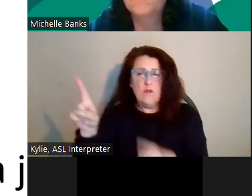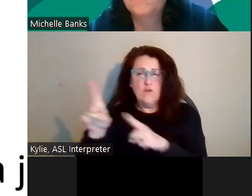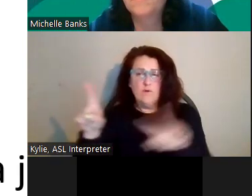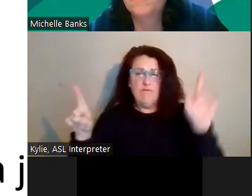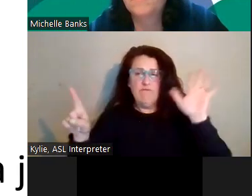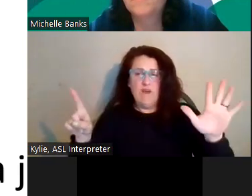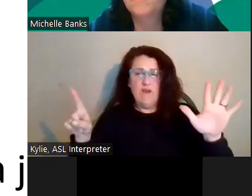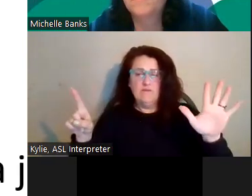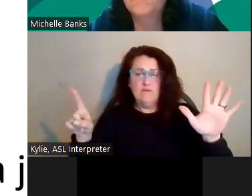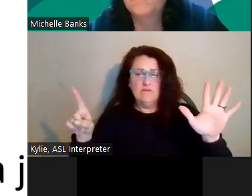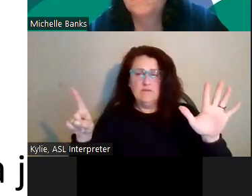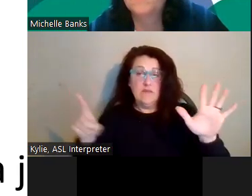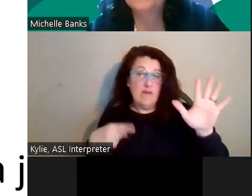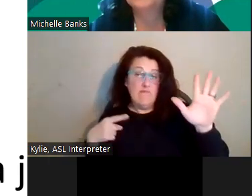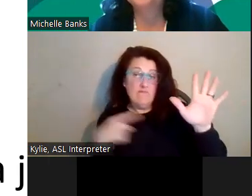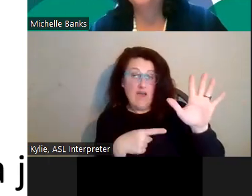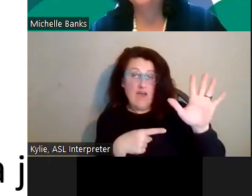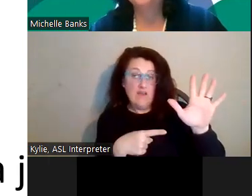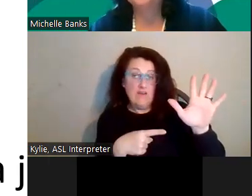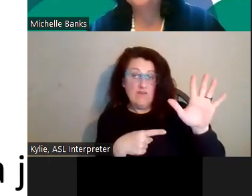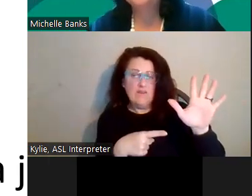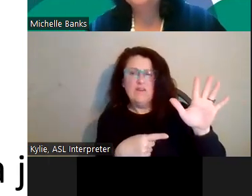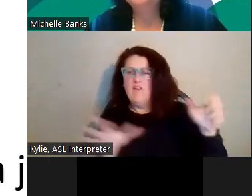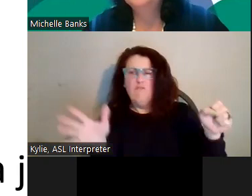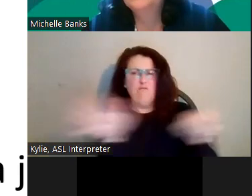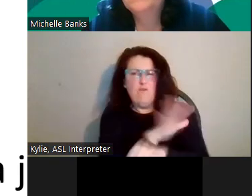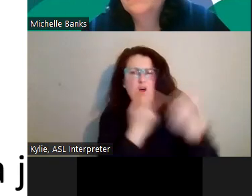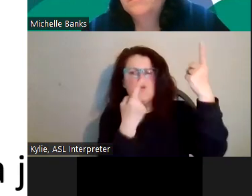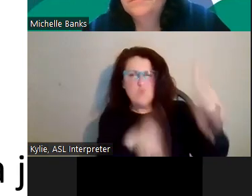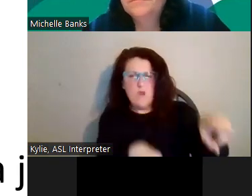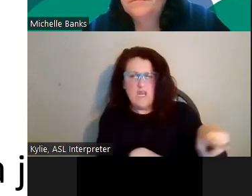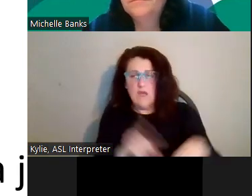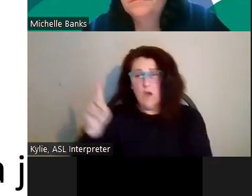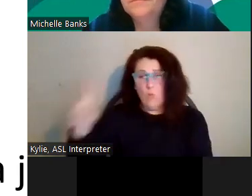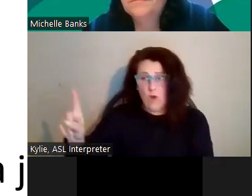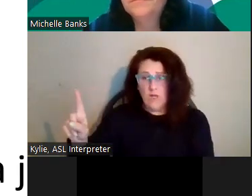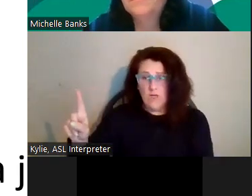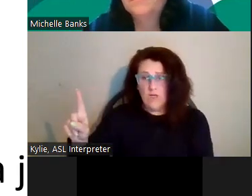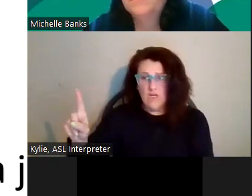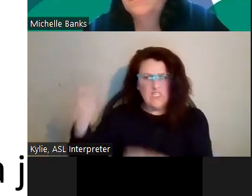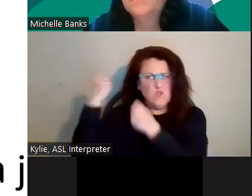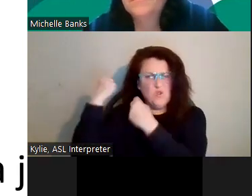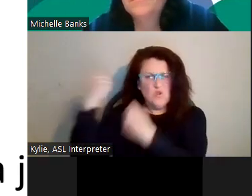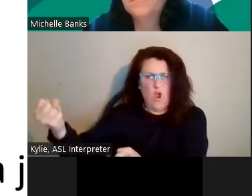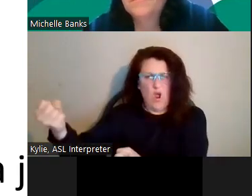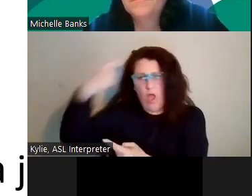1 to 5, 5 being totally agree, 1 being strongly